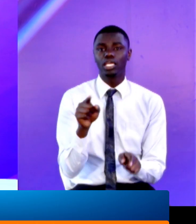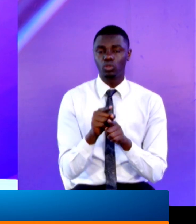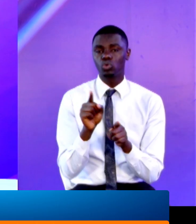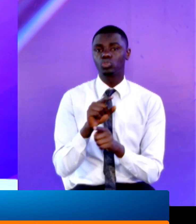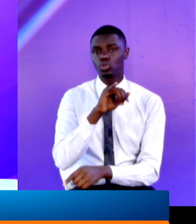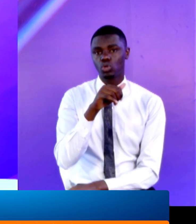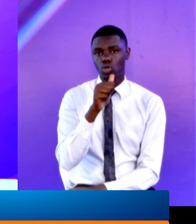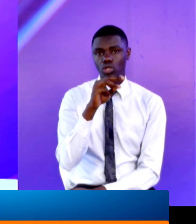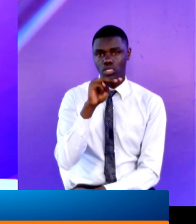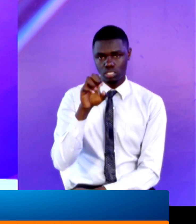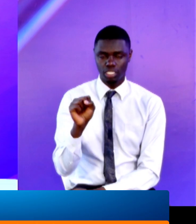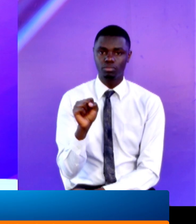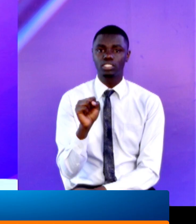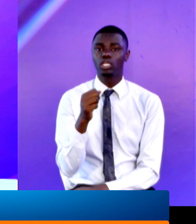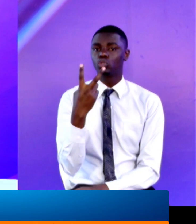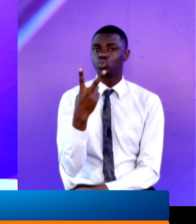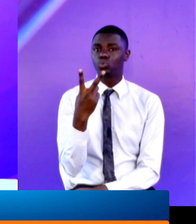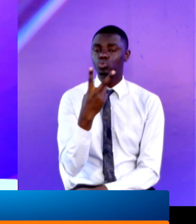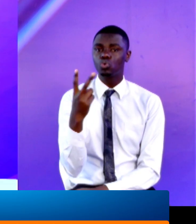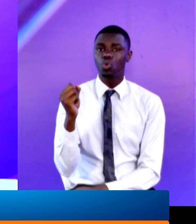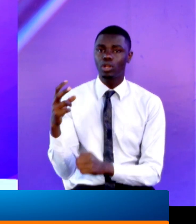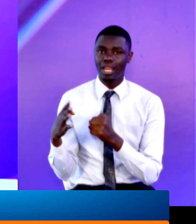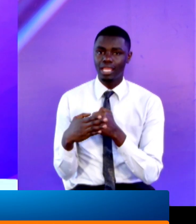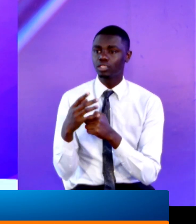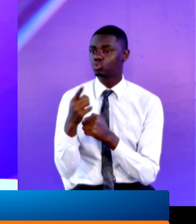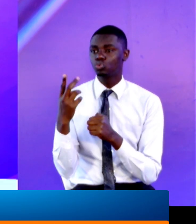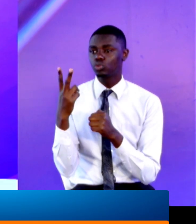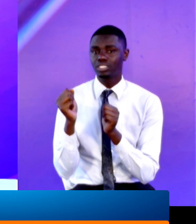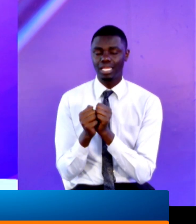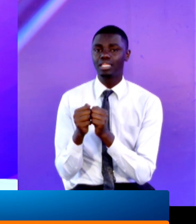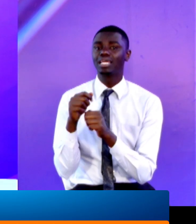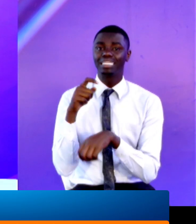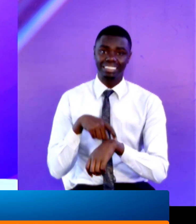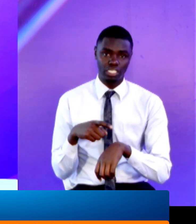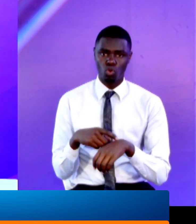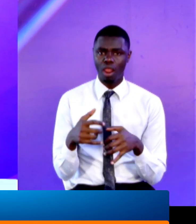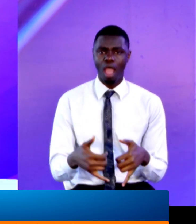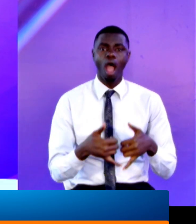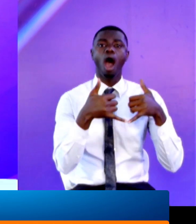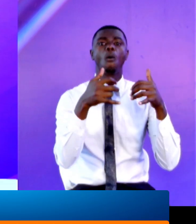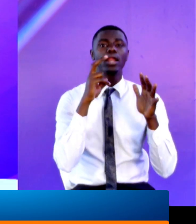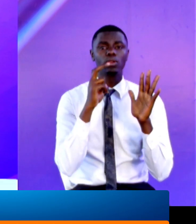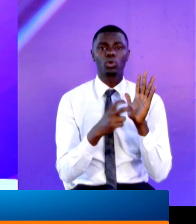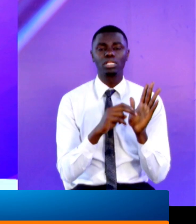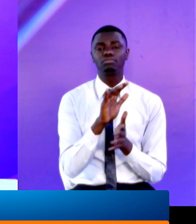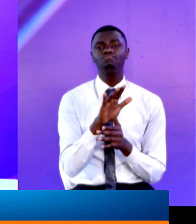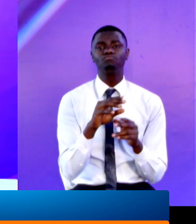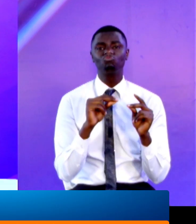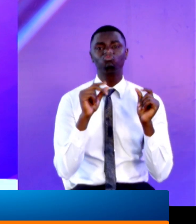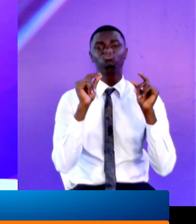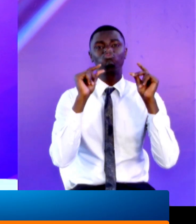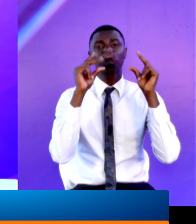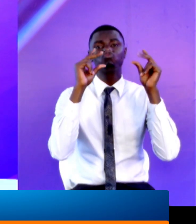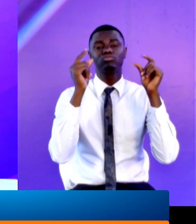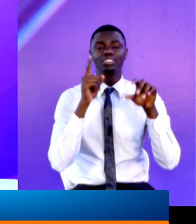Milner the 2009 and 2010 season. The award recognizes his rapid rise